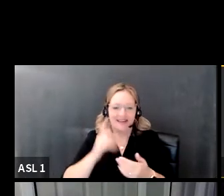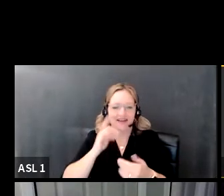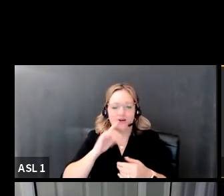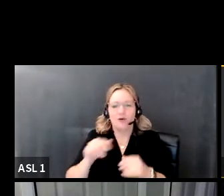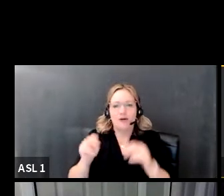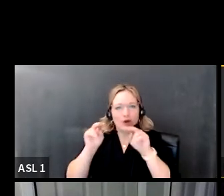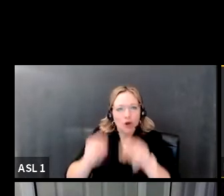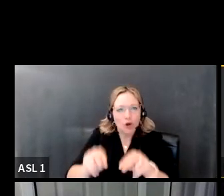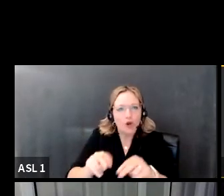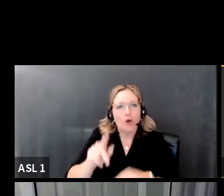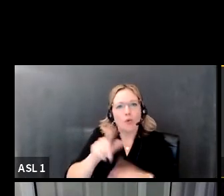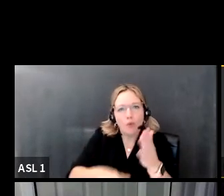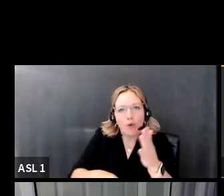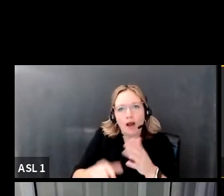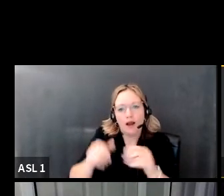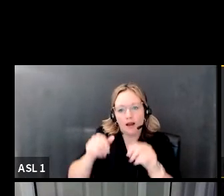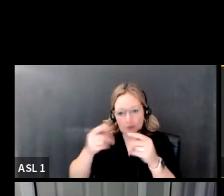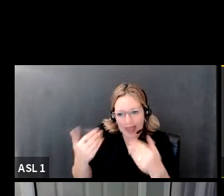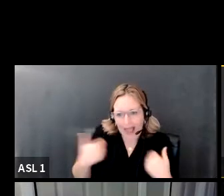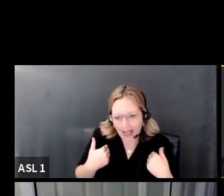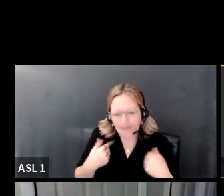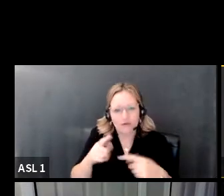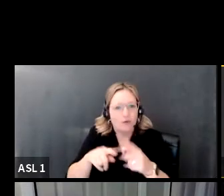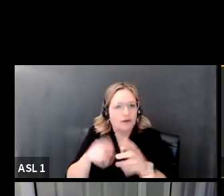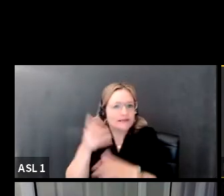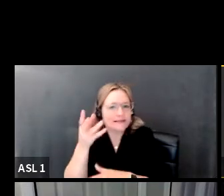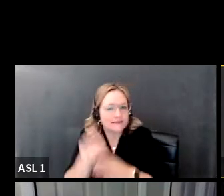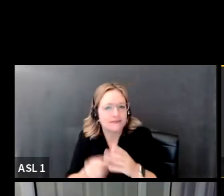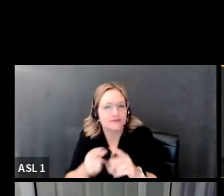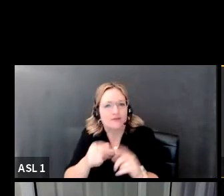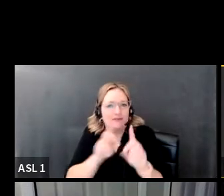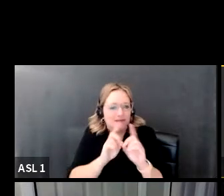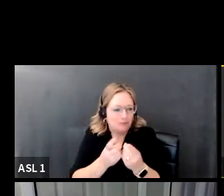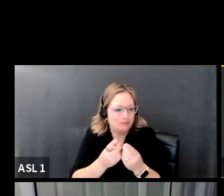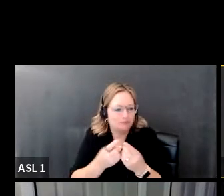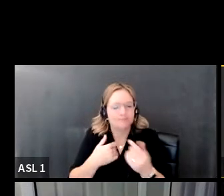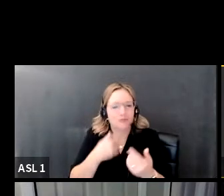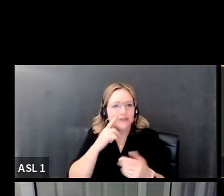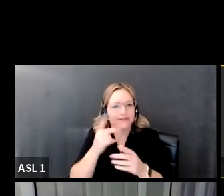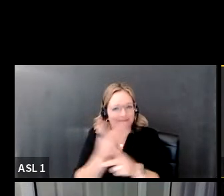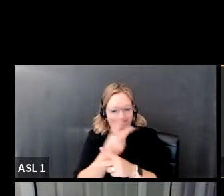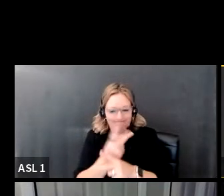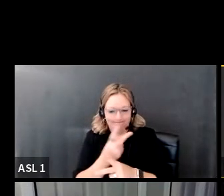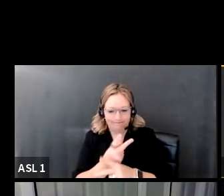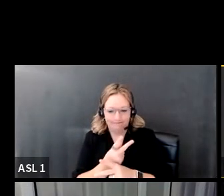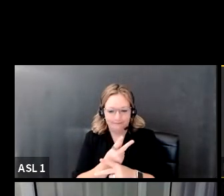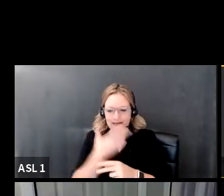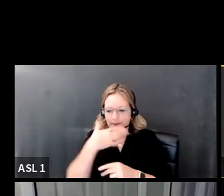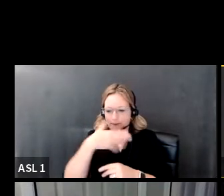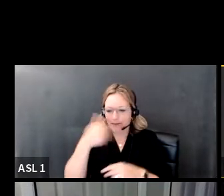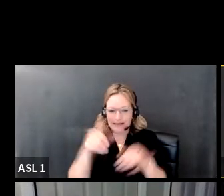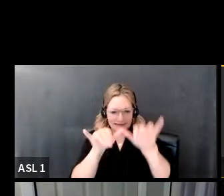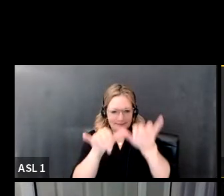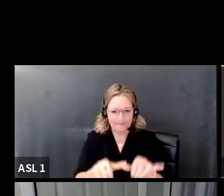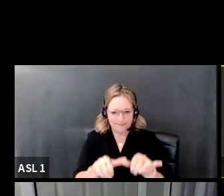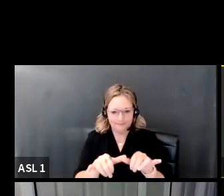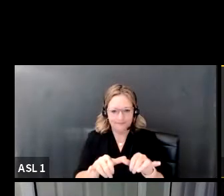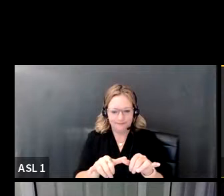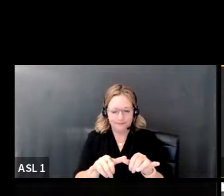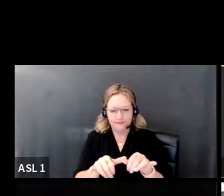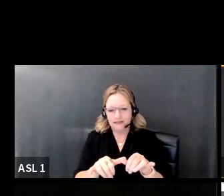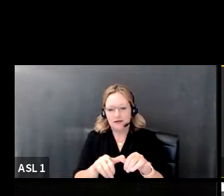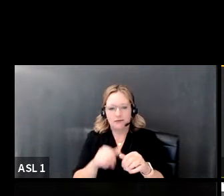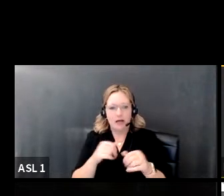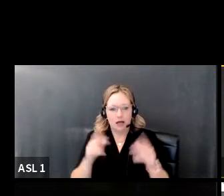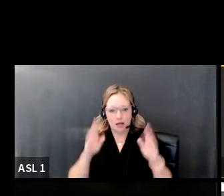lost them what was missing um clearly from from those departments so we need it we need to find a proper matrix uh from looking at it from a longer term